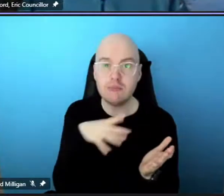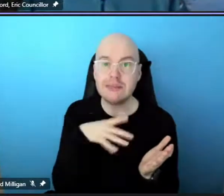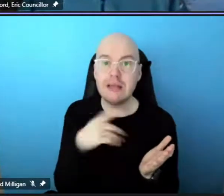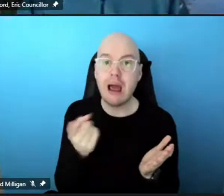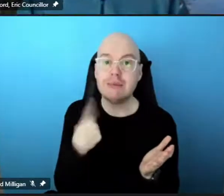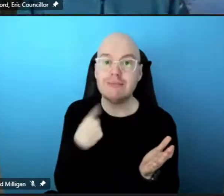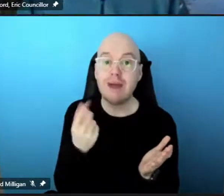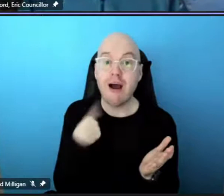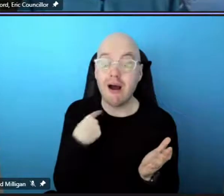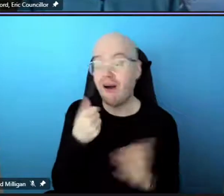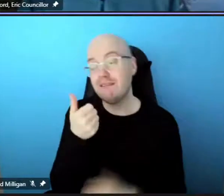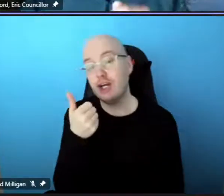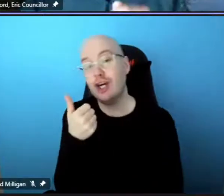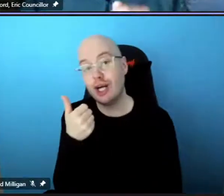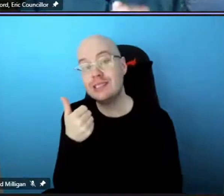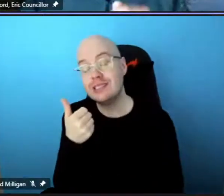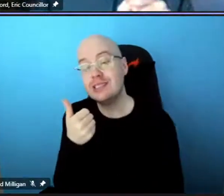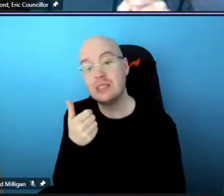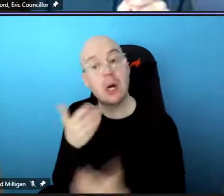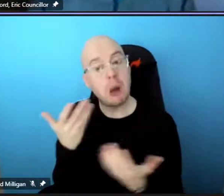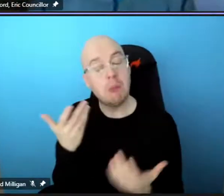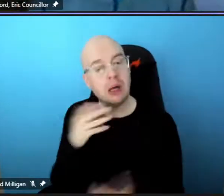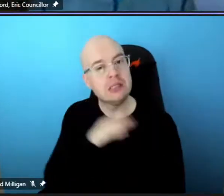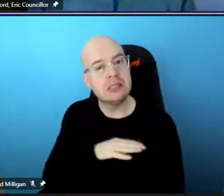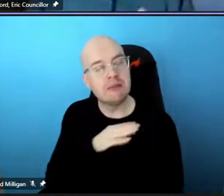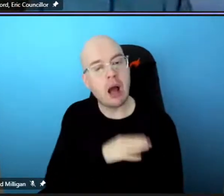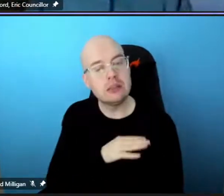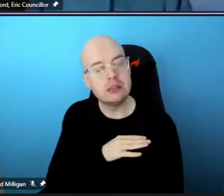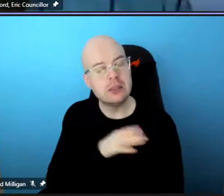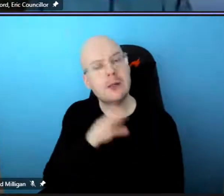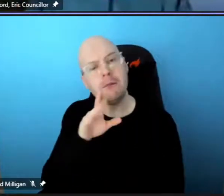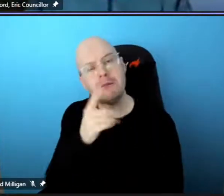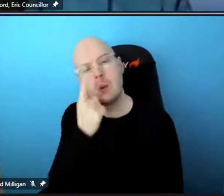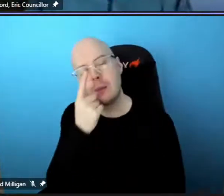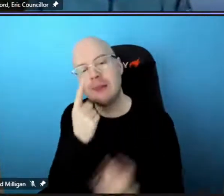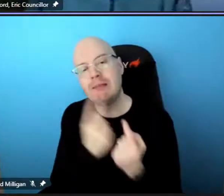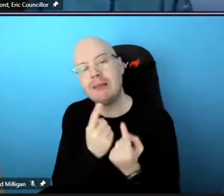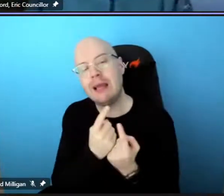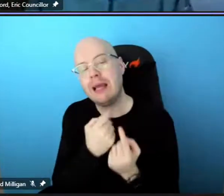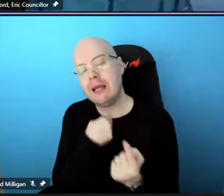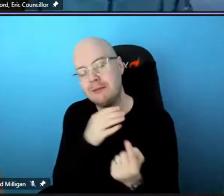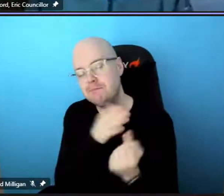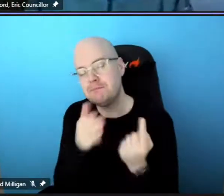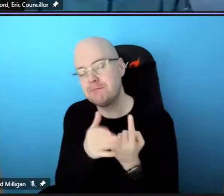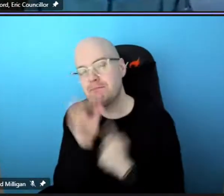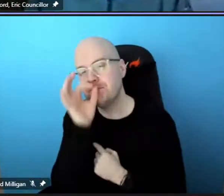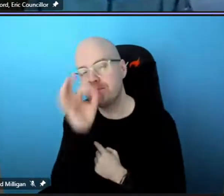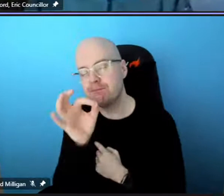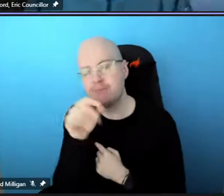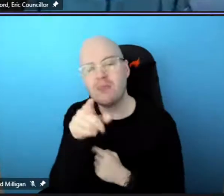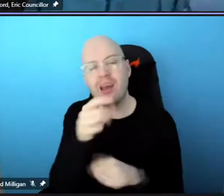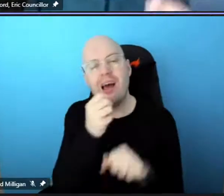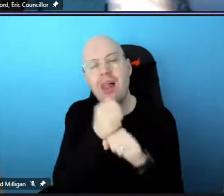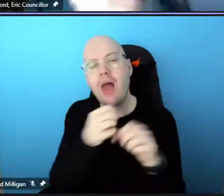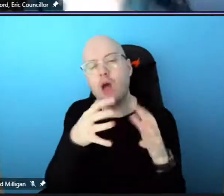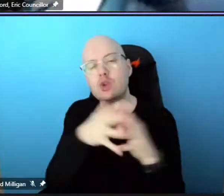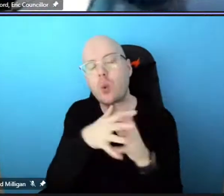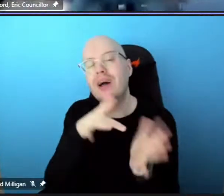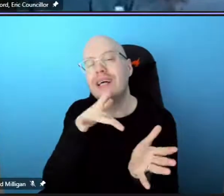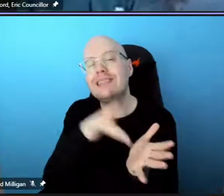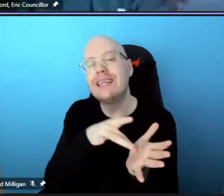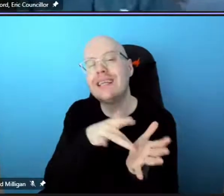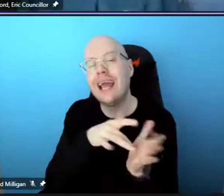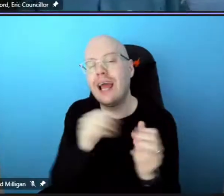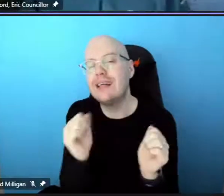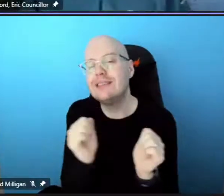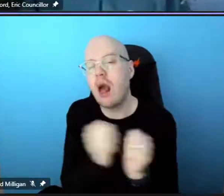some reassurance on it anyway. It's to do with the city deal, the Glasgow City deal that's being managed